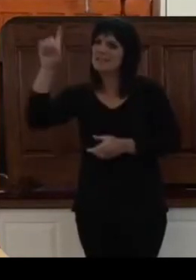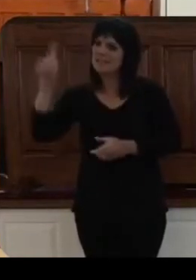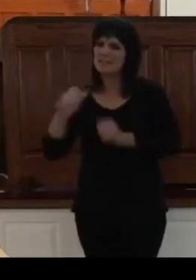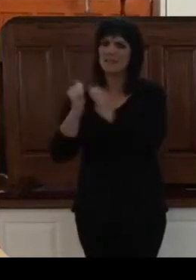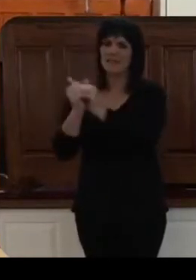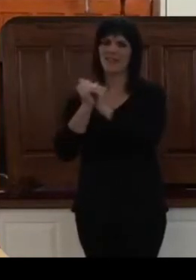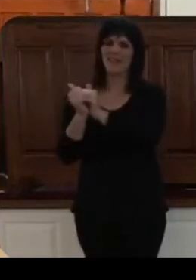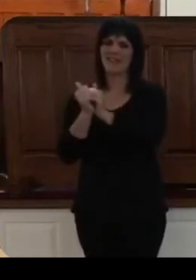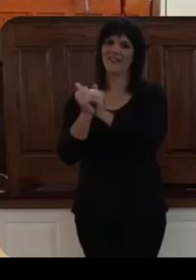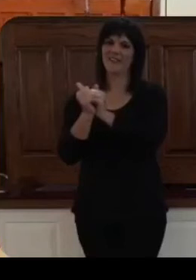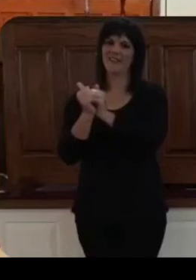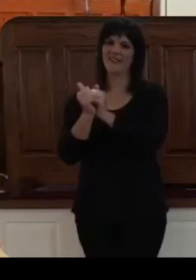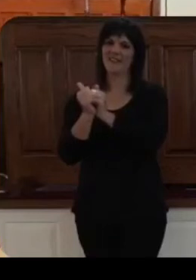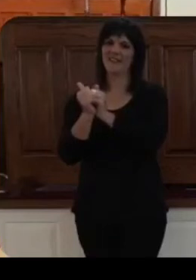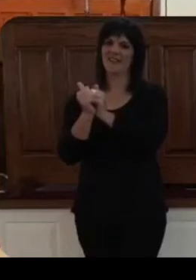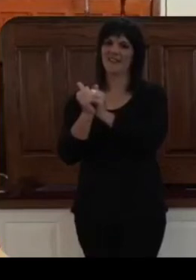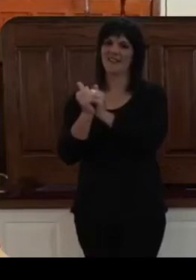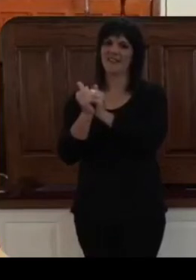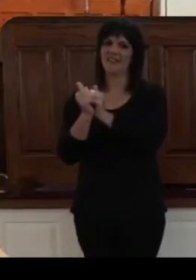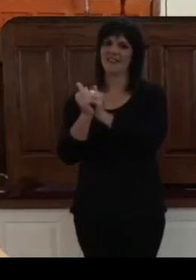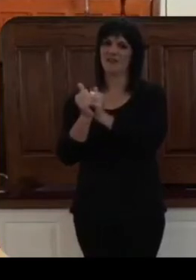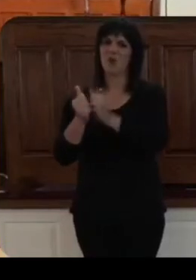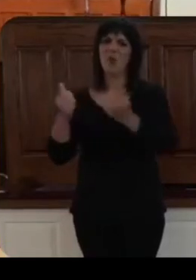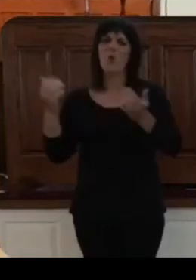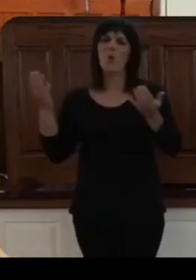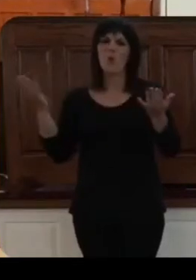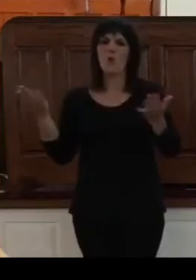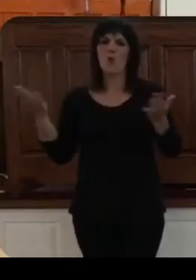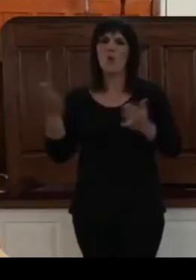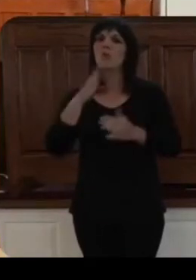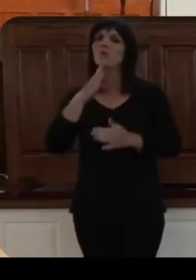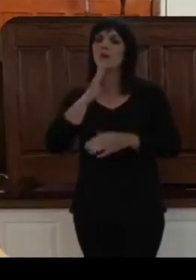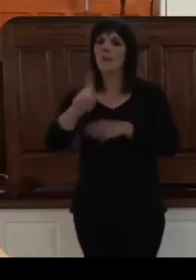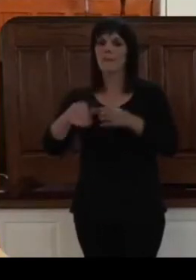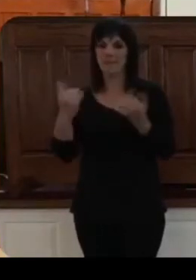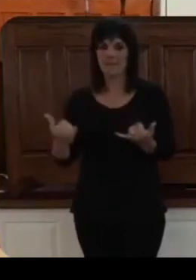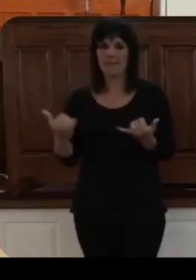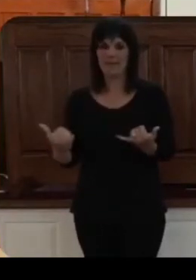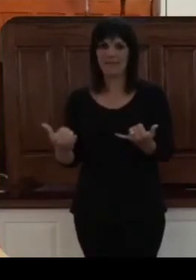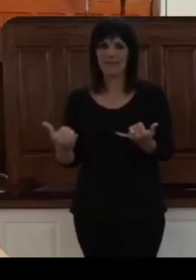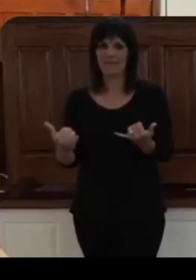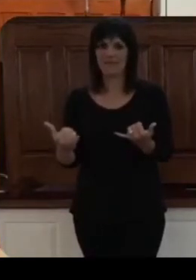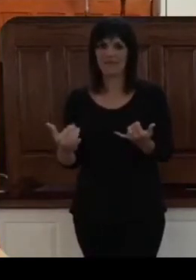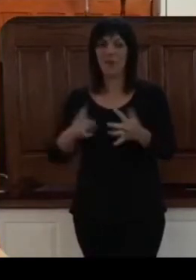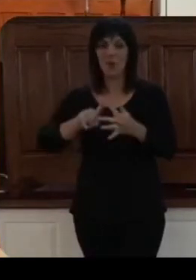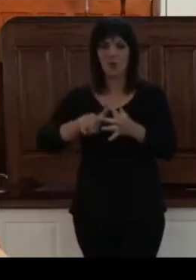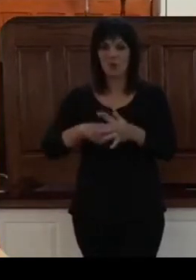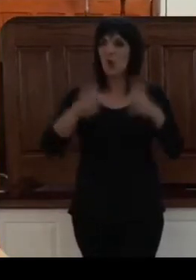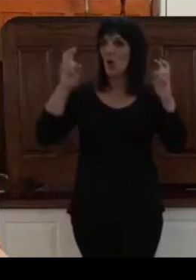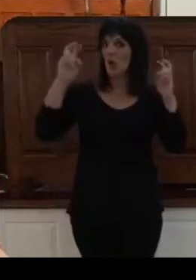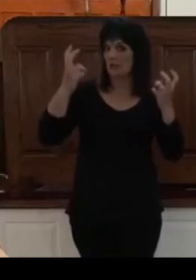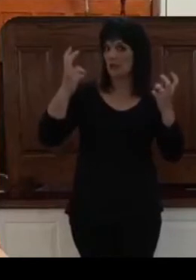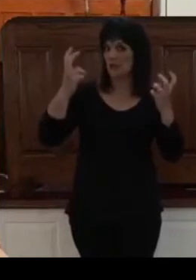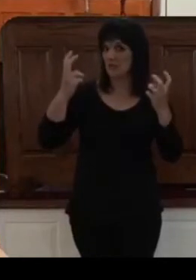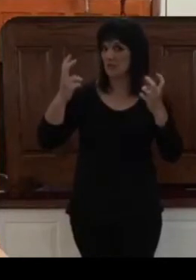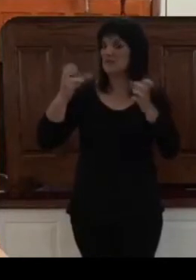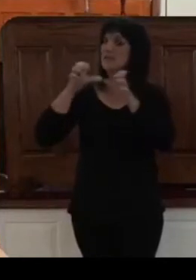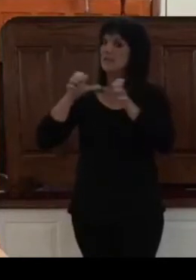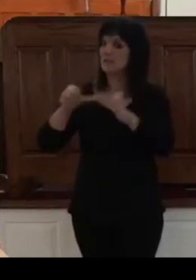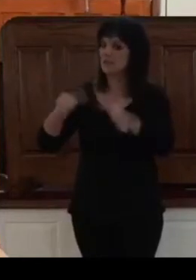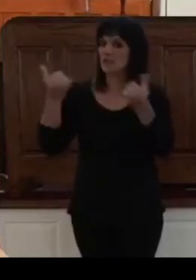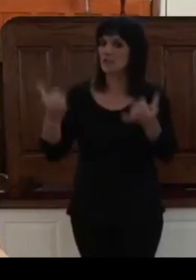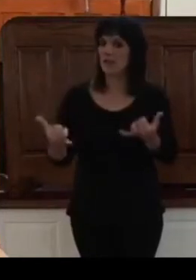together, and that's what we're going to talk about today. Okay, we started off this series, and we're continuing now in